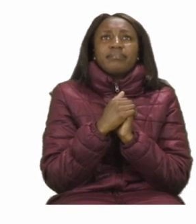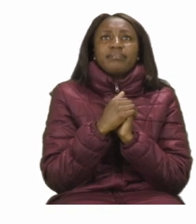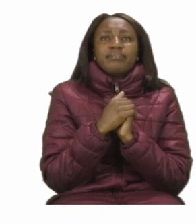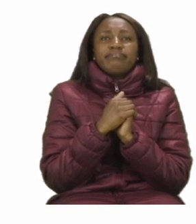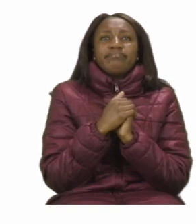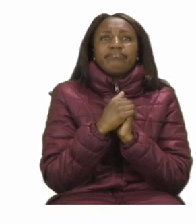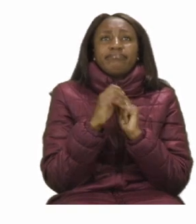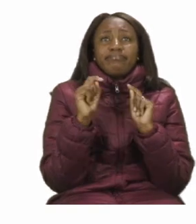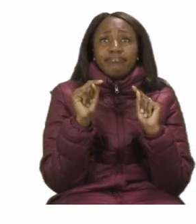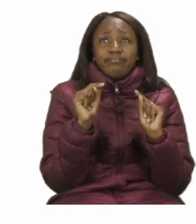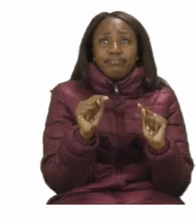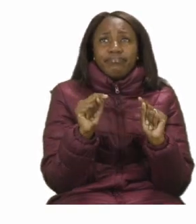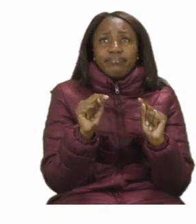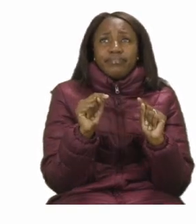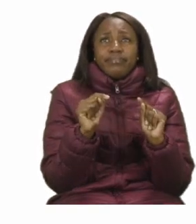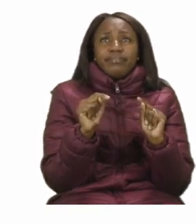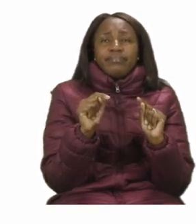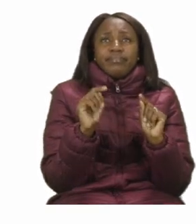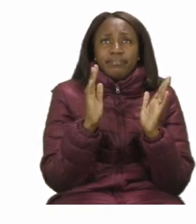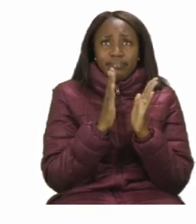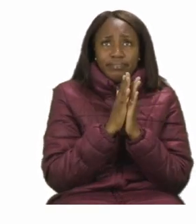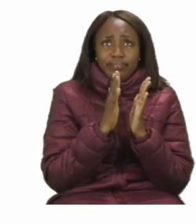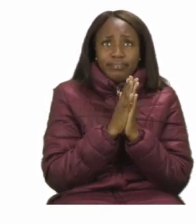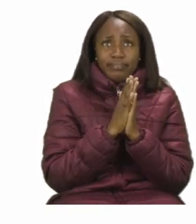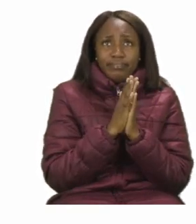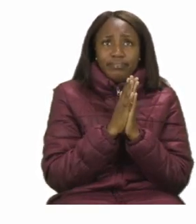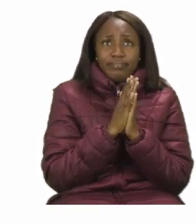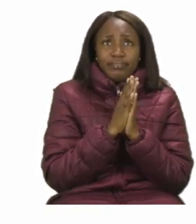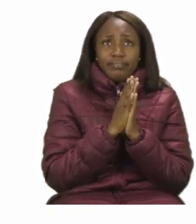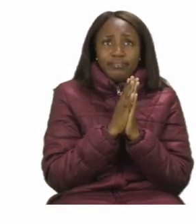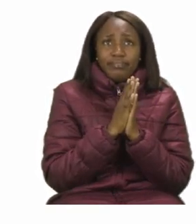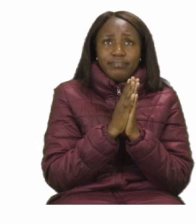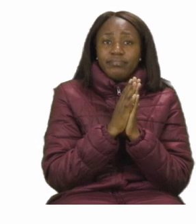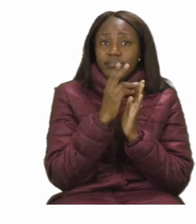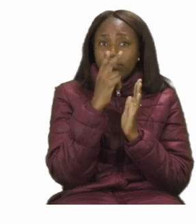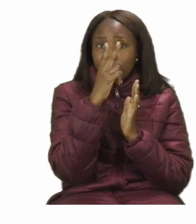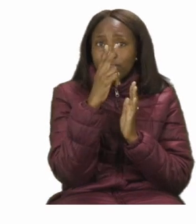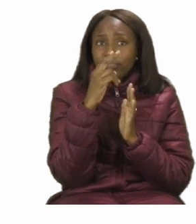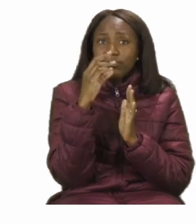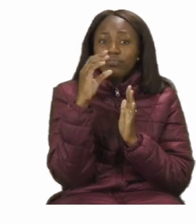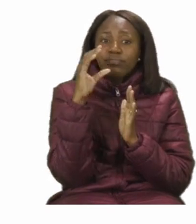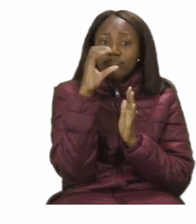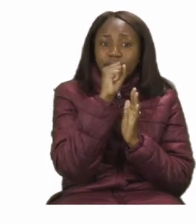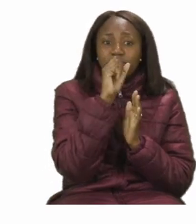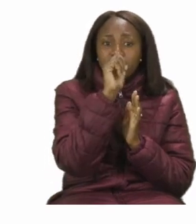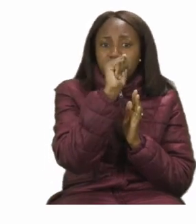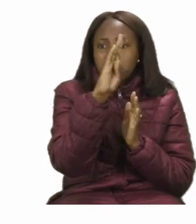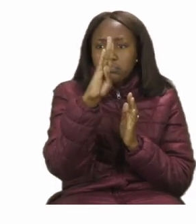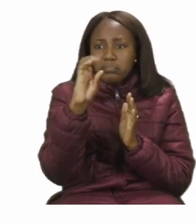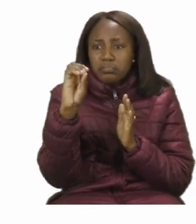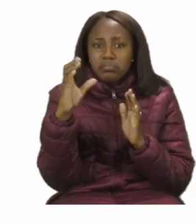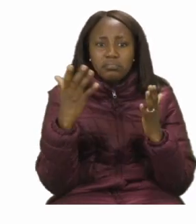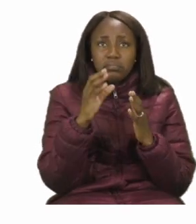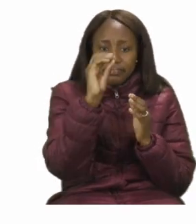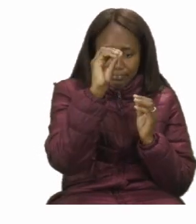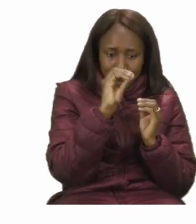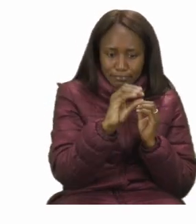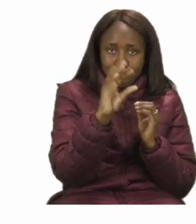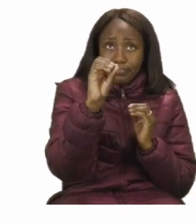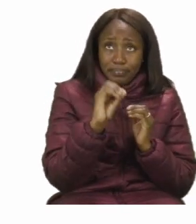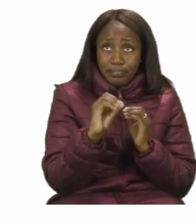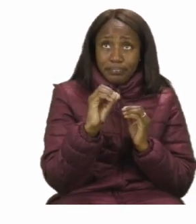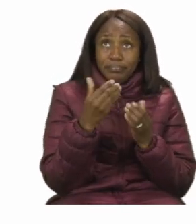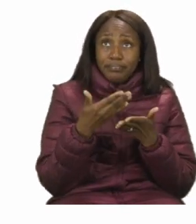I want you to go ahead and fill in the missing letters. Now, I am going to do